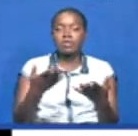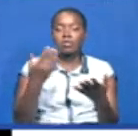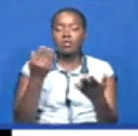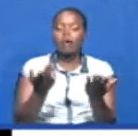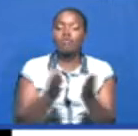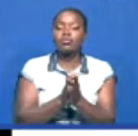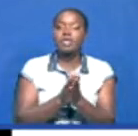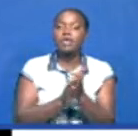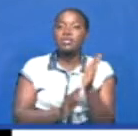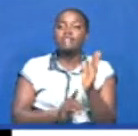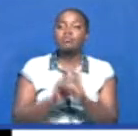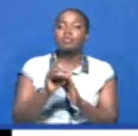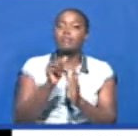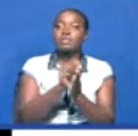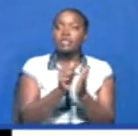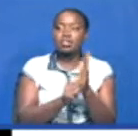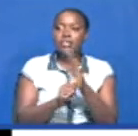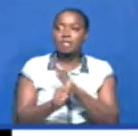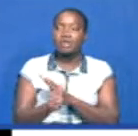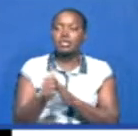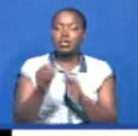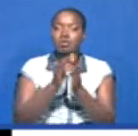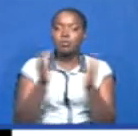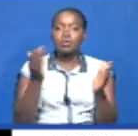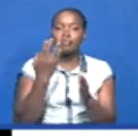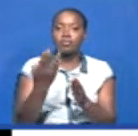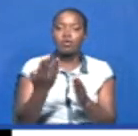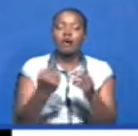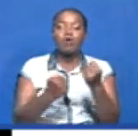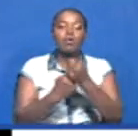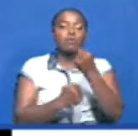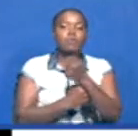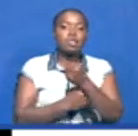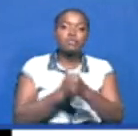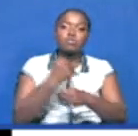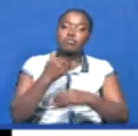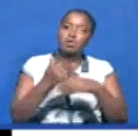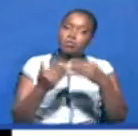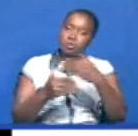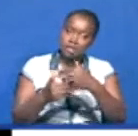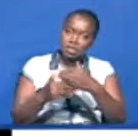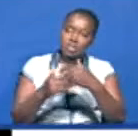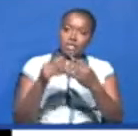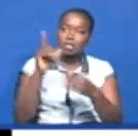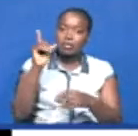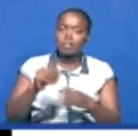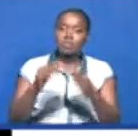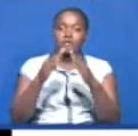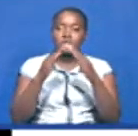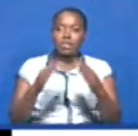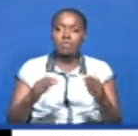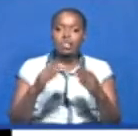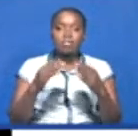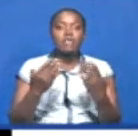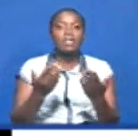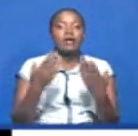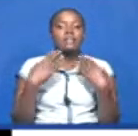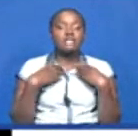agenda under the big four pillars of manufacturing, affordable housing, healthcare for all, and food